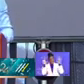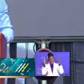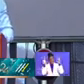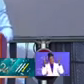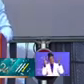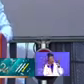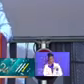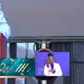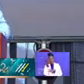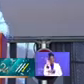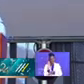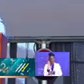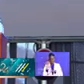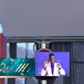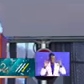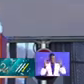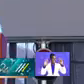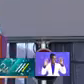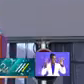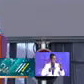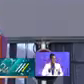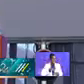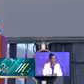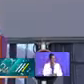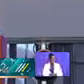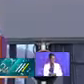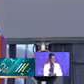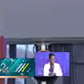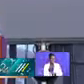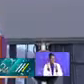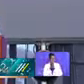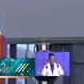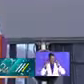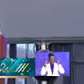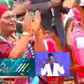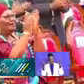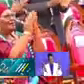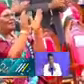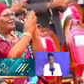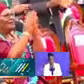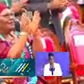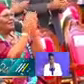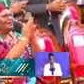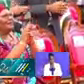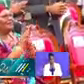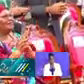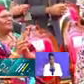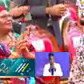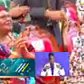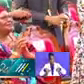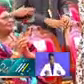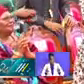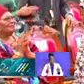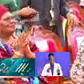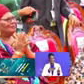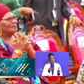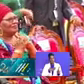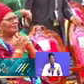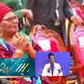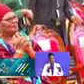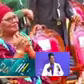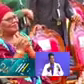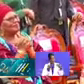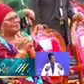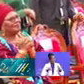the man of God celebrate our father Hallelujah let let me let me let me